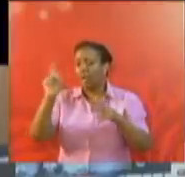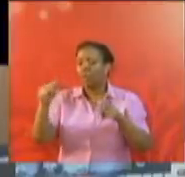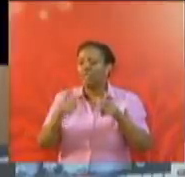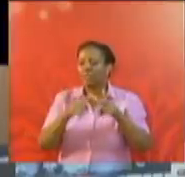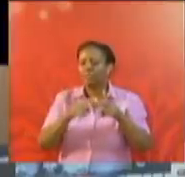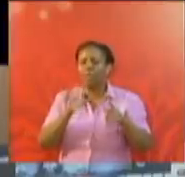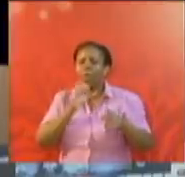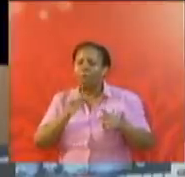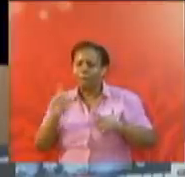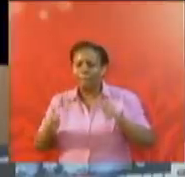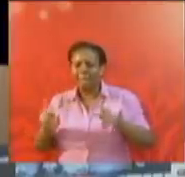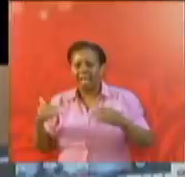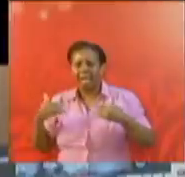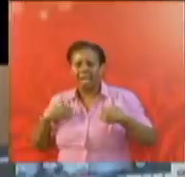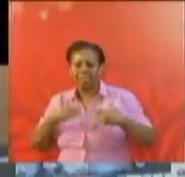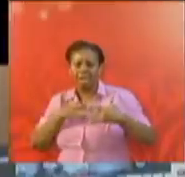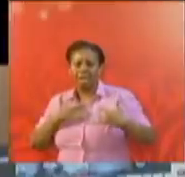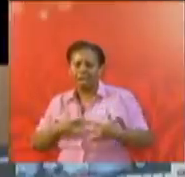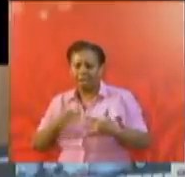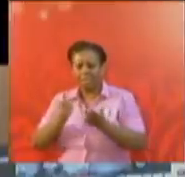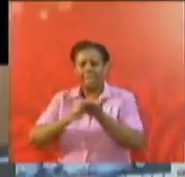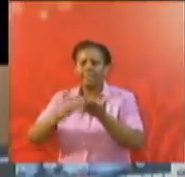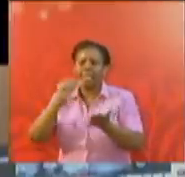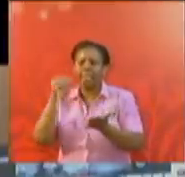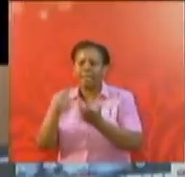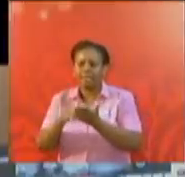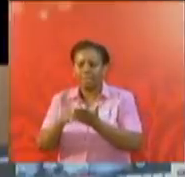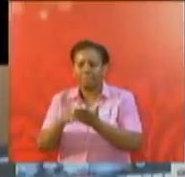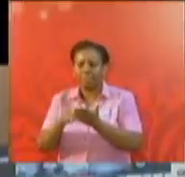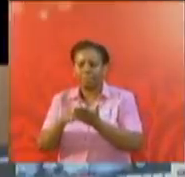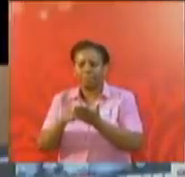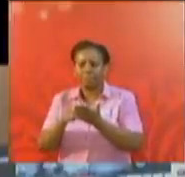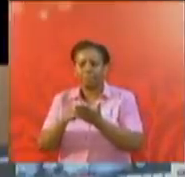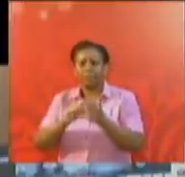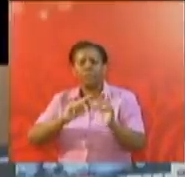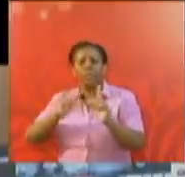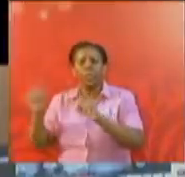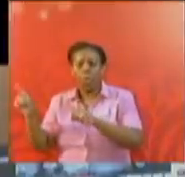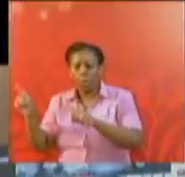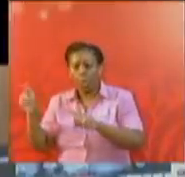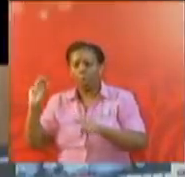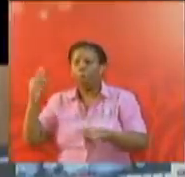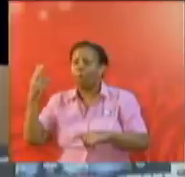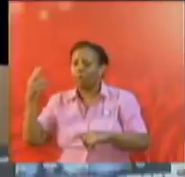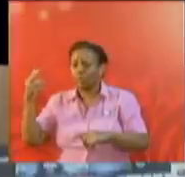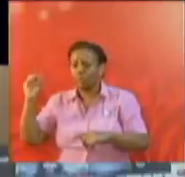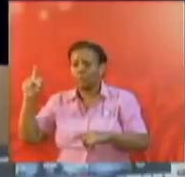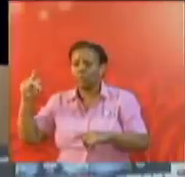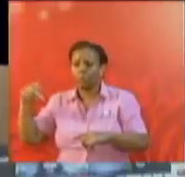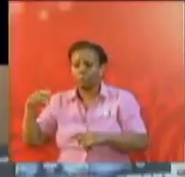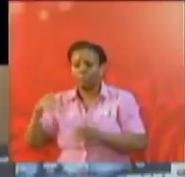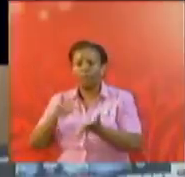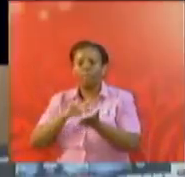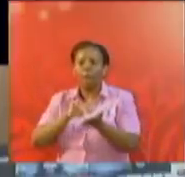2 occasions saying he is constantly turned away when he goes to the Mount Hope Pharmacy Clinic to access